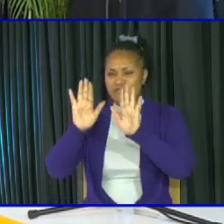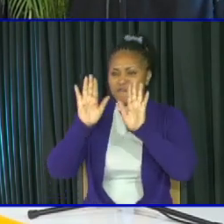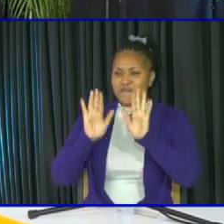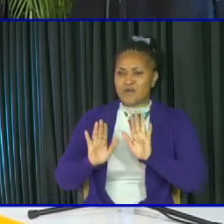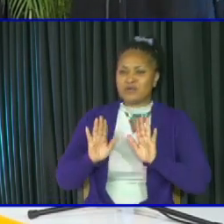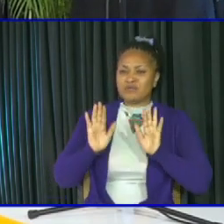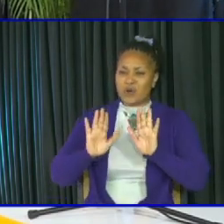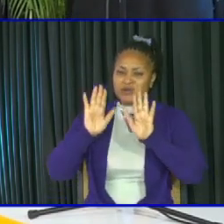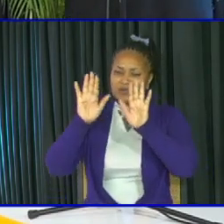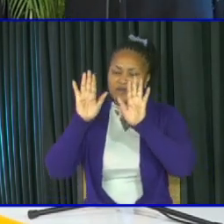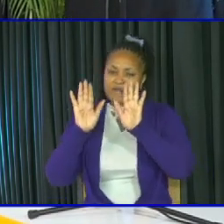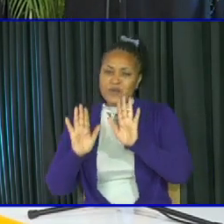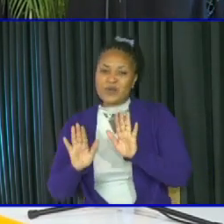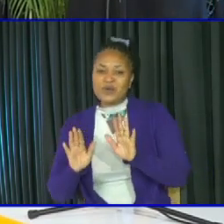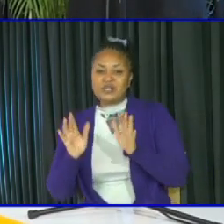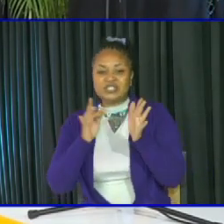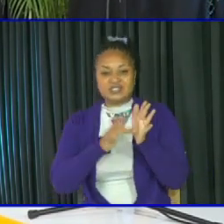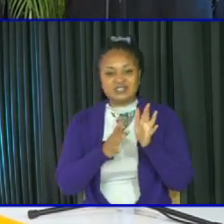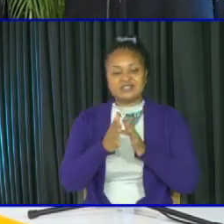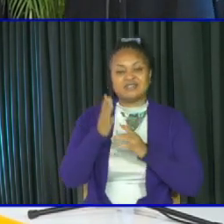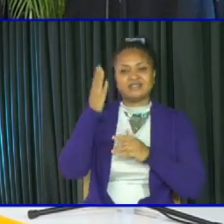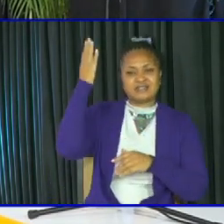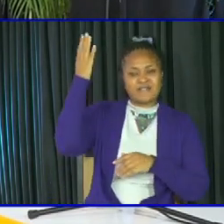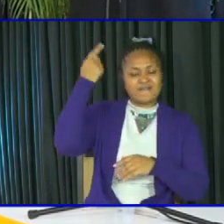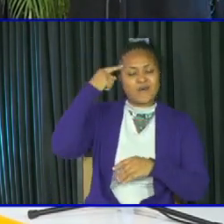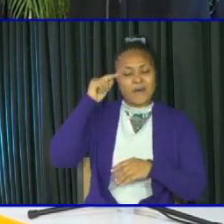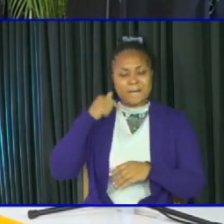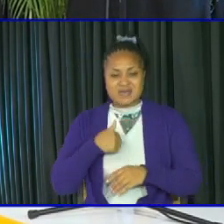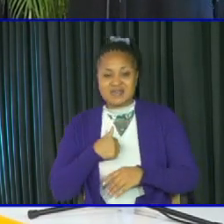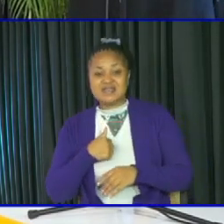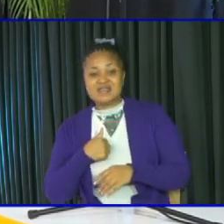Wonderful, wonderful, Jesus is to me.